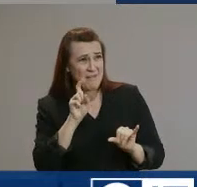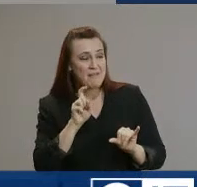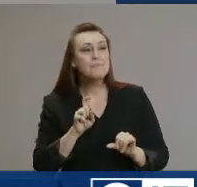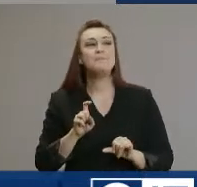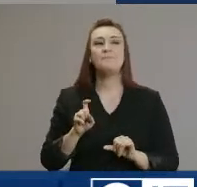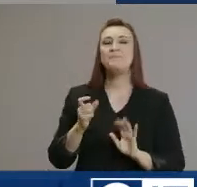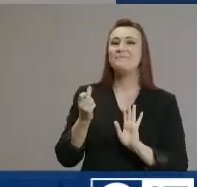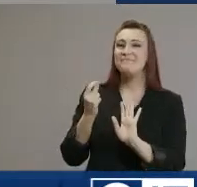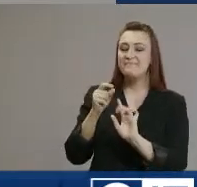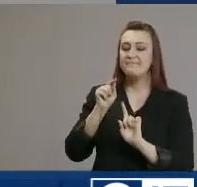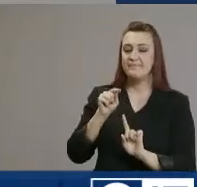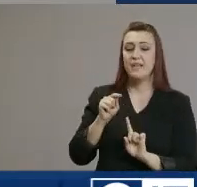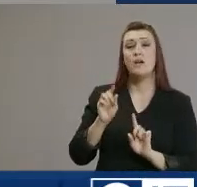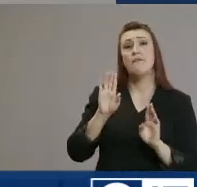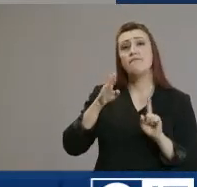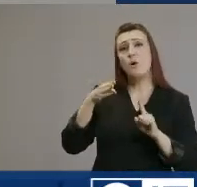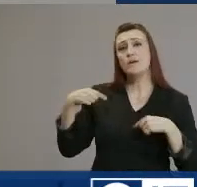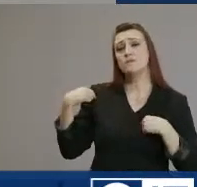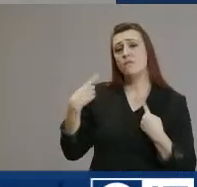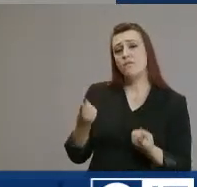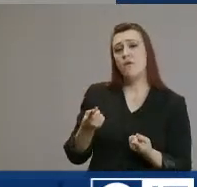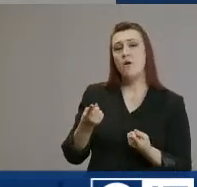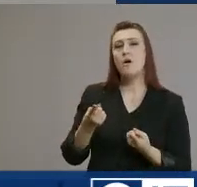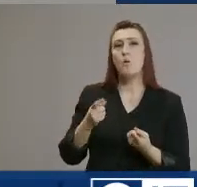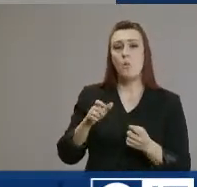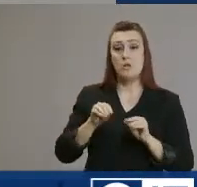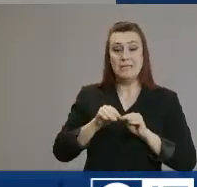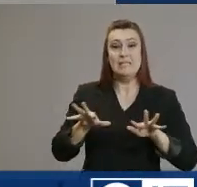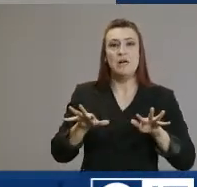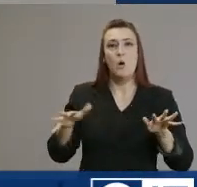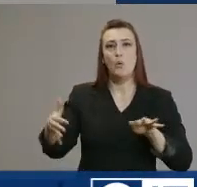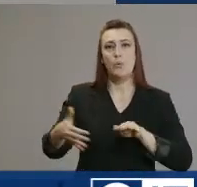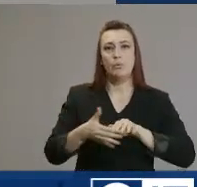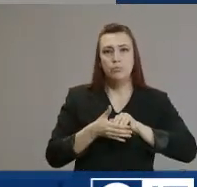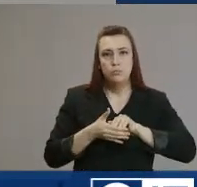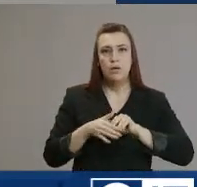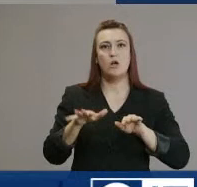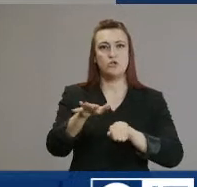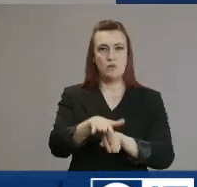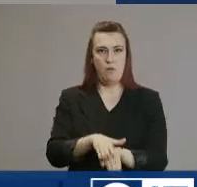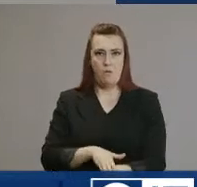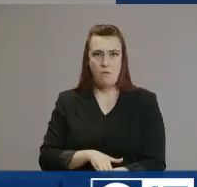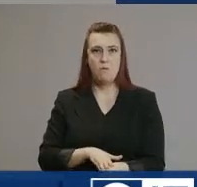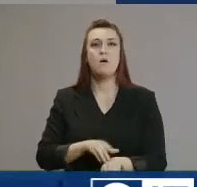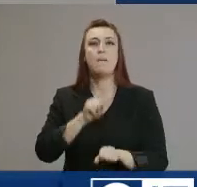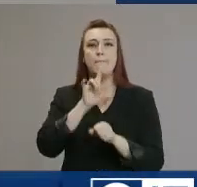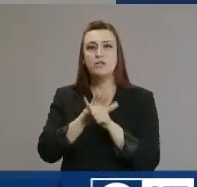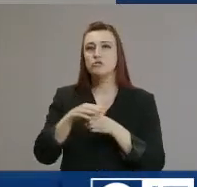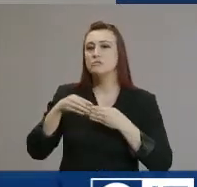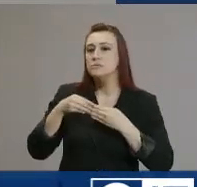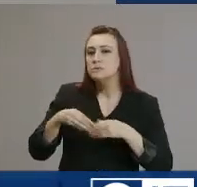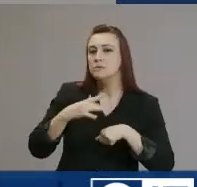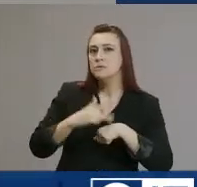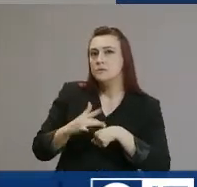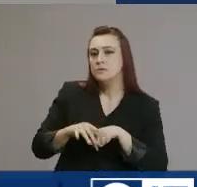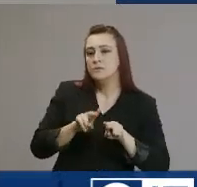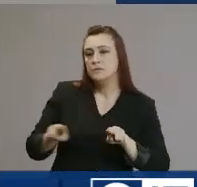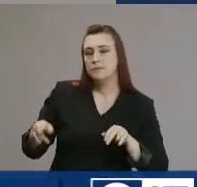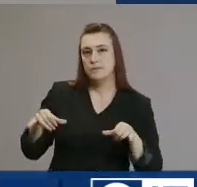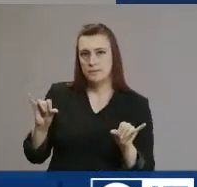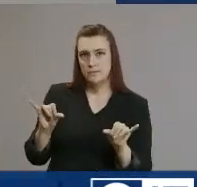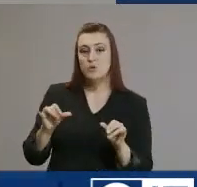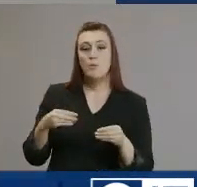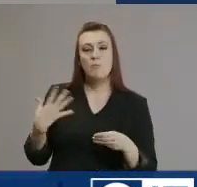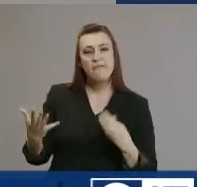been on slowing the spread, on making sure that we had hospital capacity so that we could provide care and comfort for